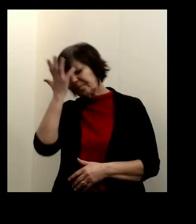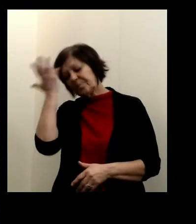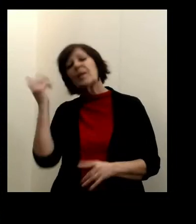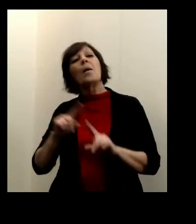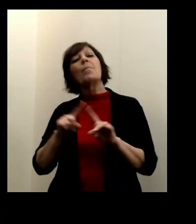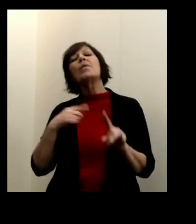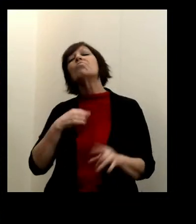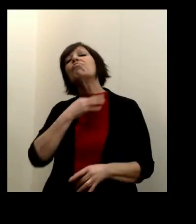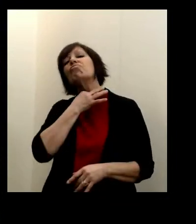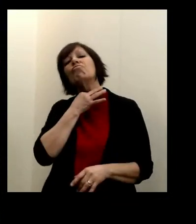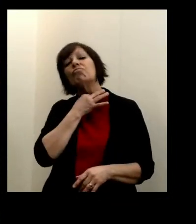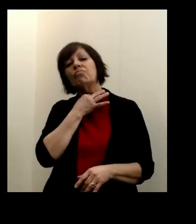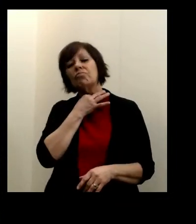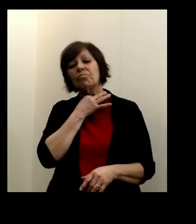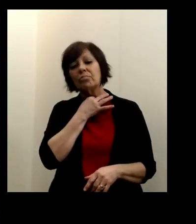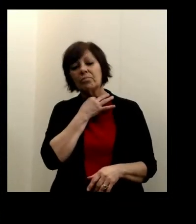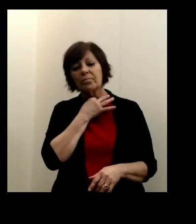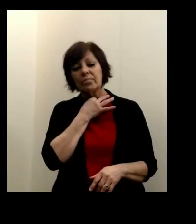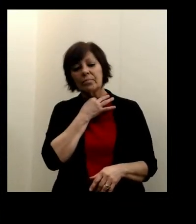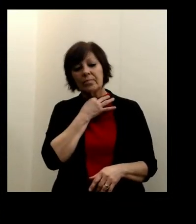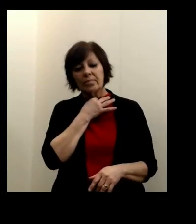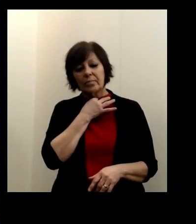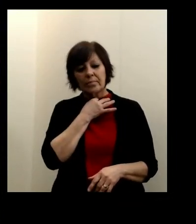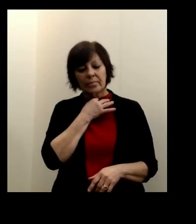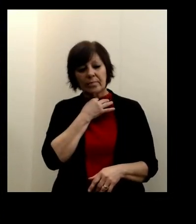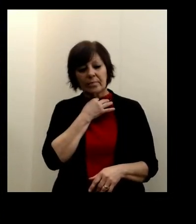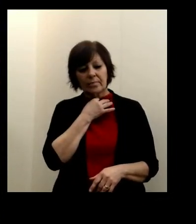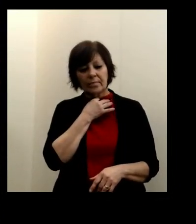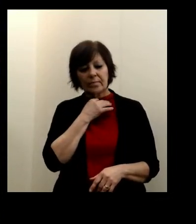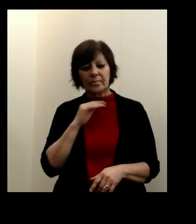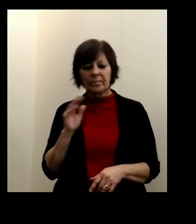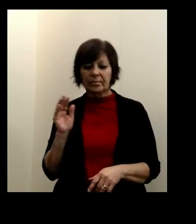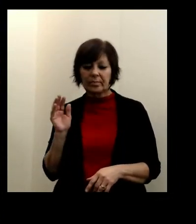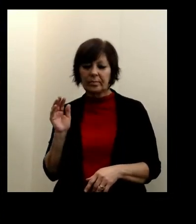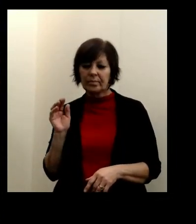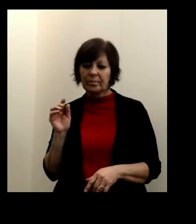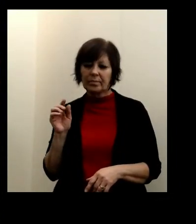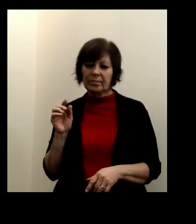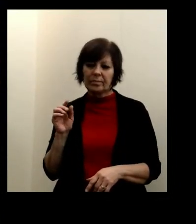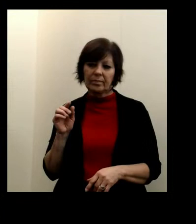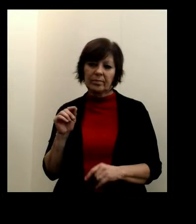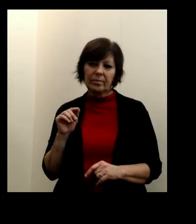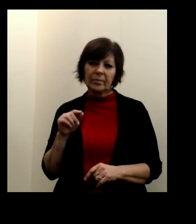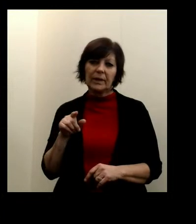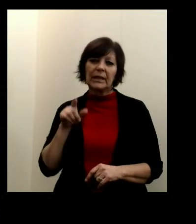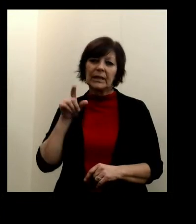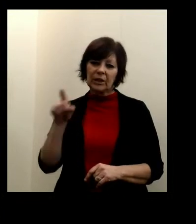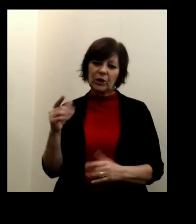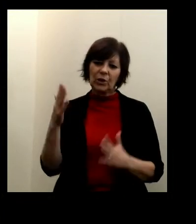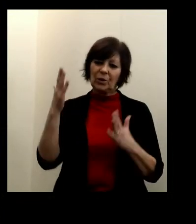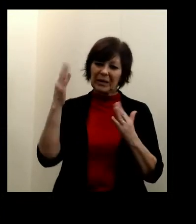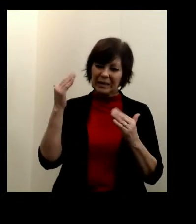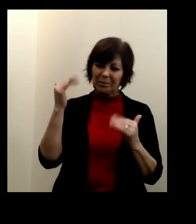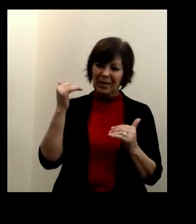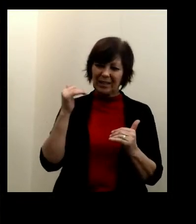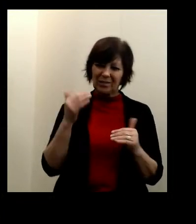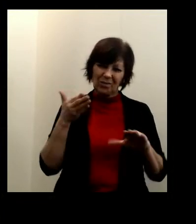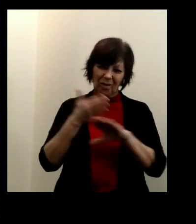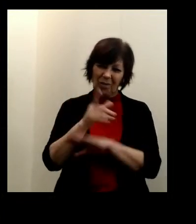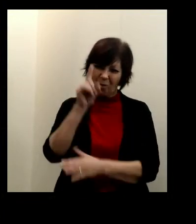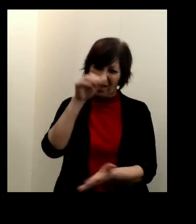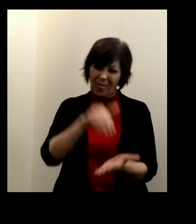but I am curious to know if you expected we would be here at more than 1,000 deaths before the end